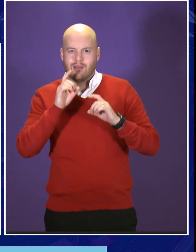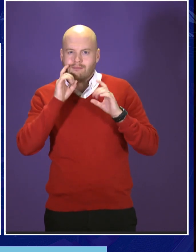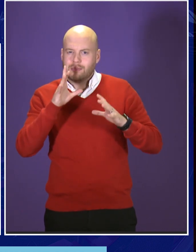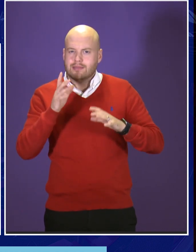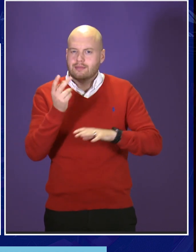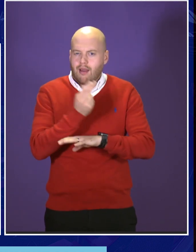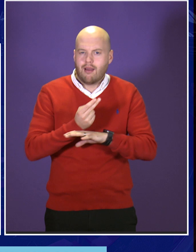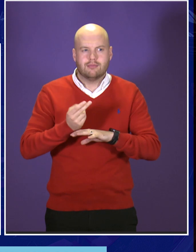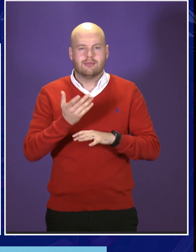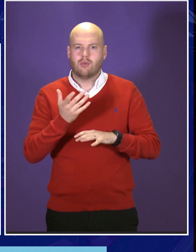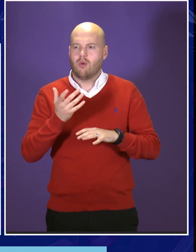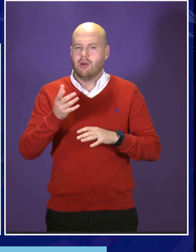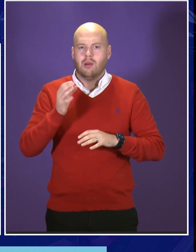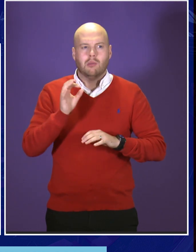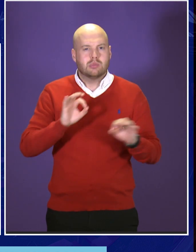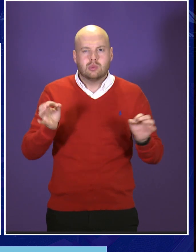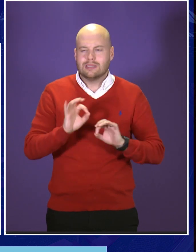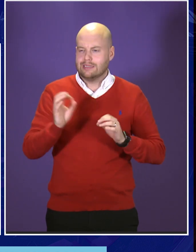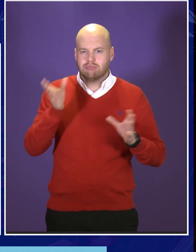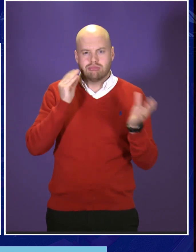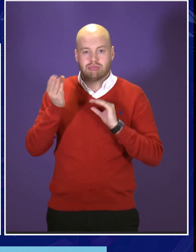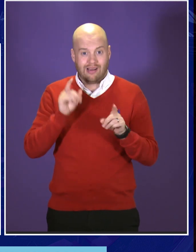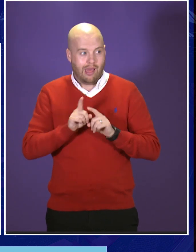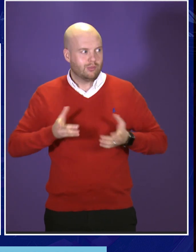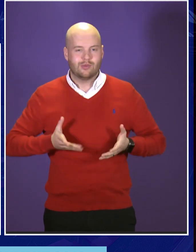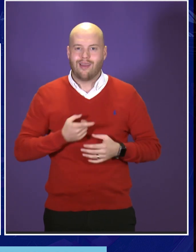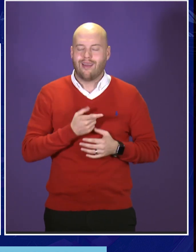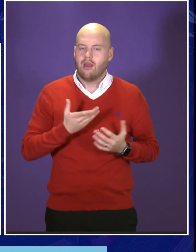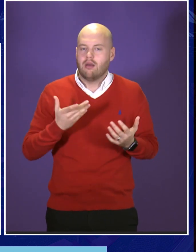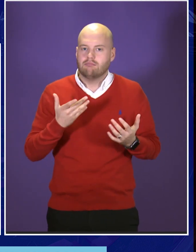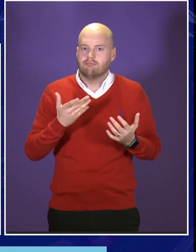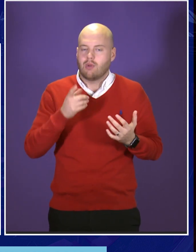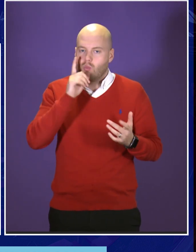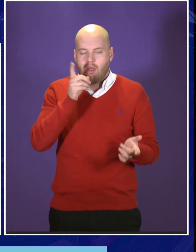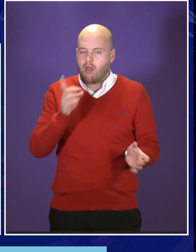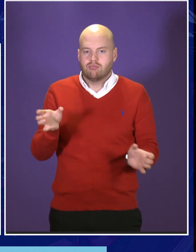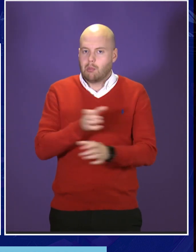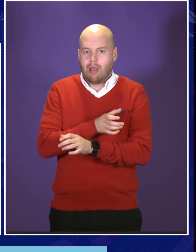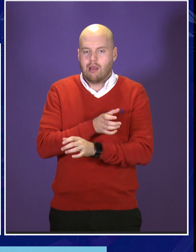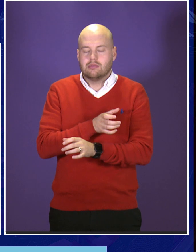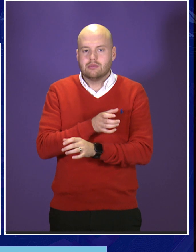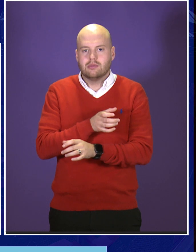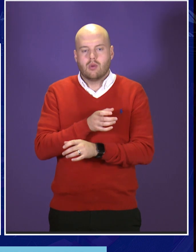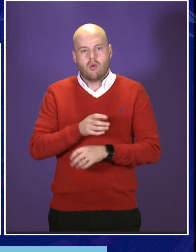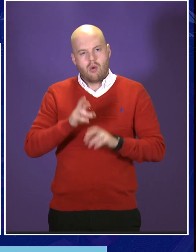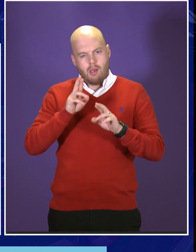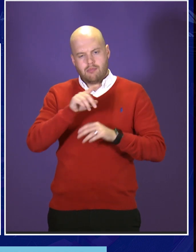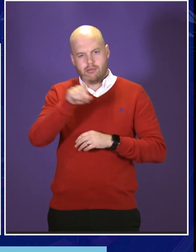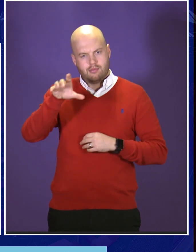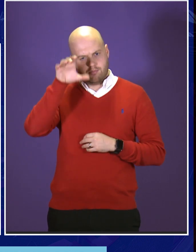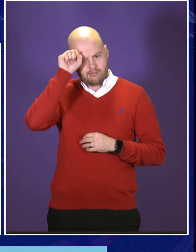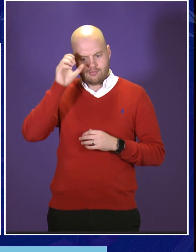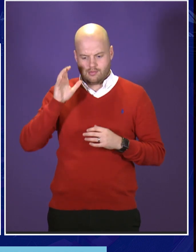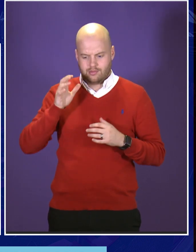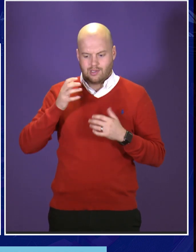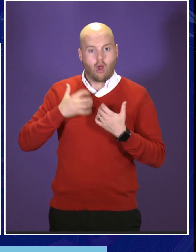going to one of Akram's performances. And I think that as you go through this with me, I hope you keep in mind the idea that we think of technology